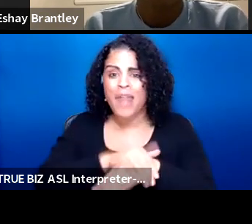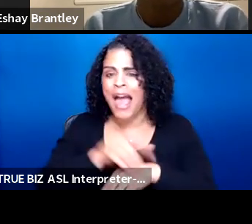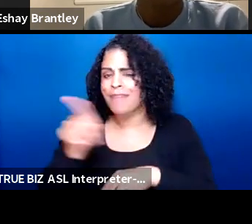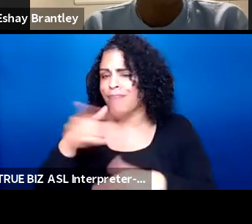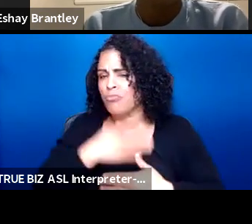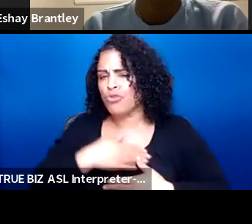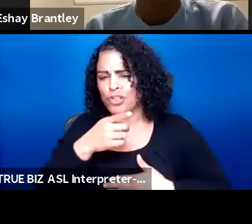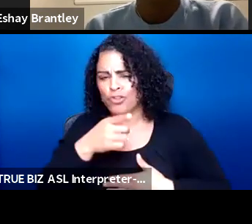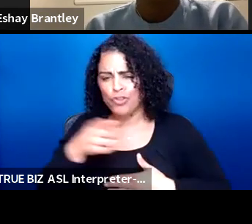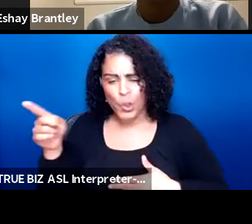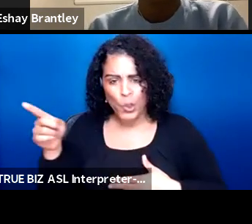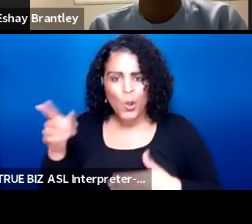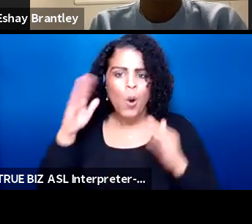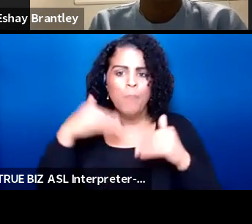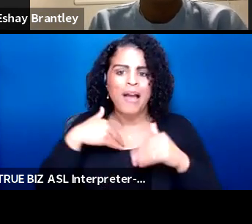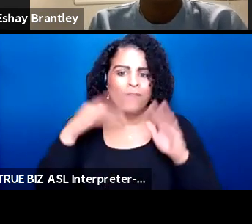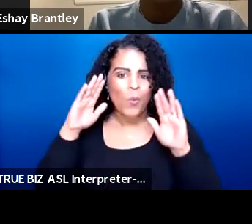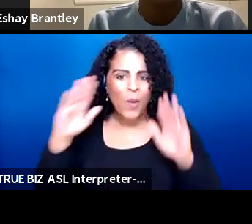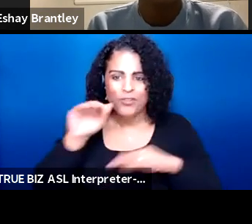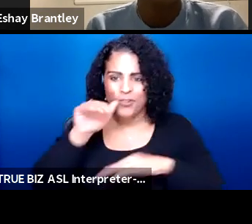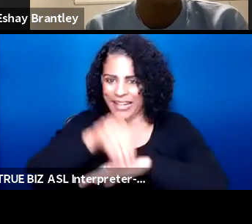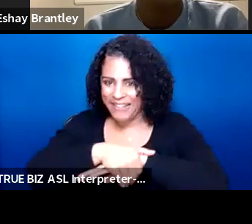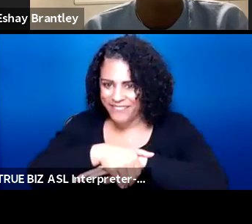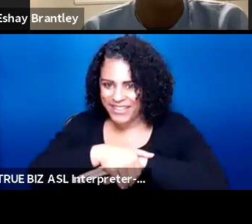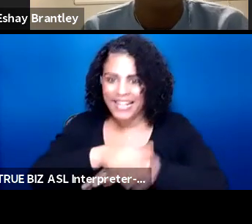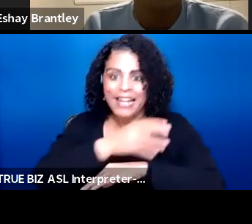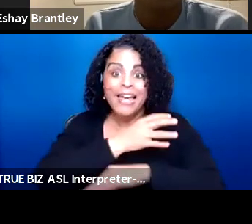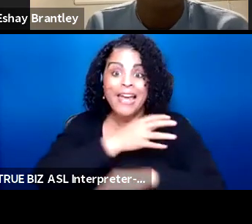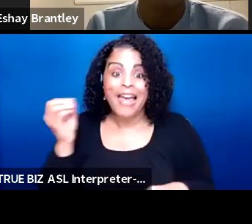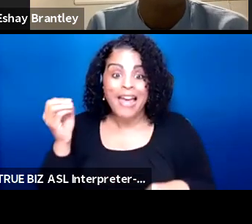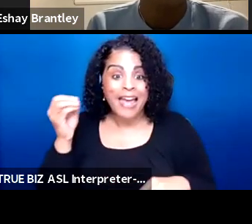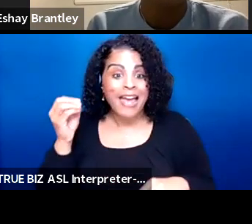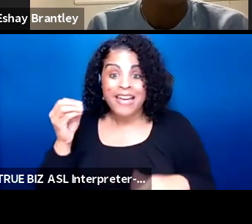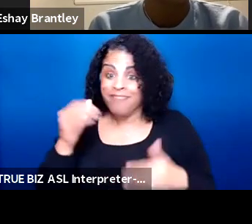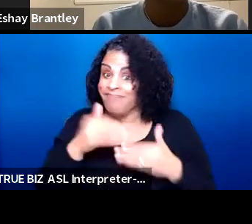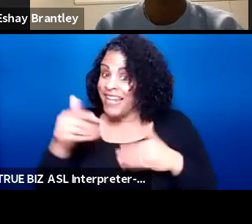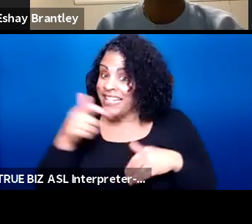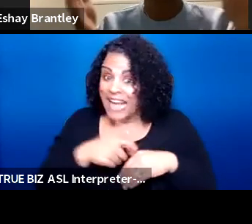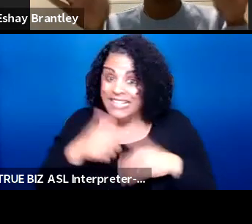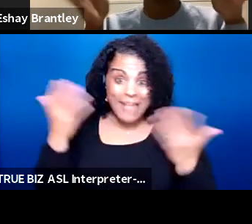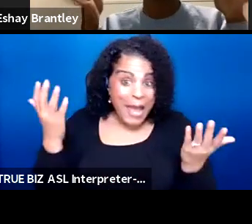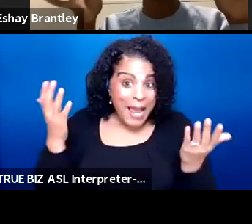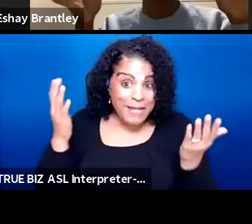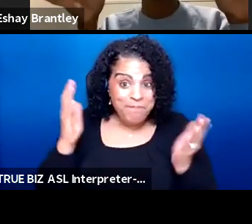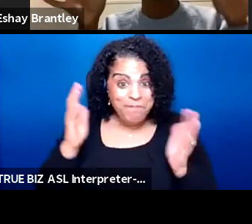appreciated. I hope you all have a wonderful evening, and next time.